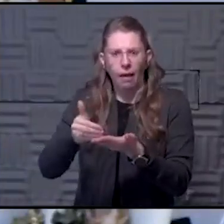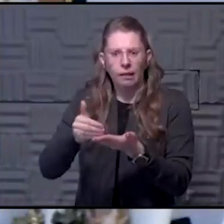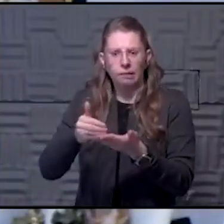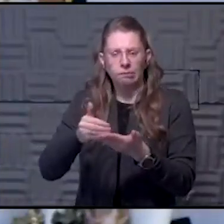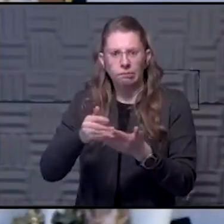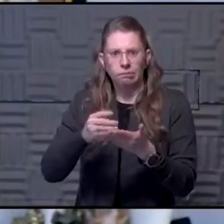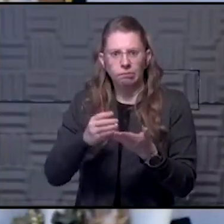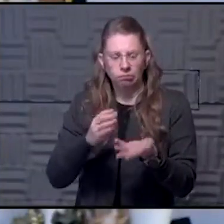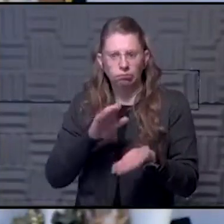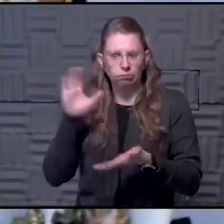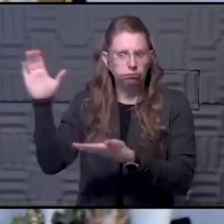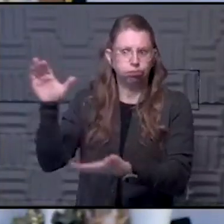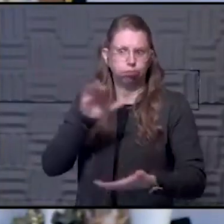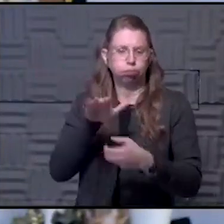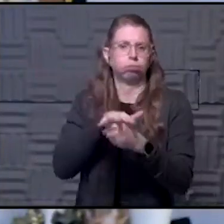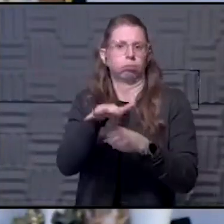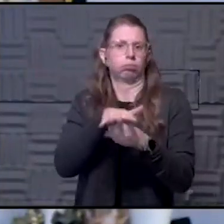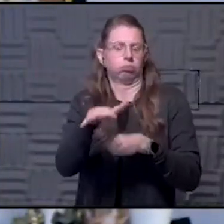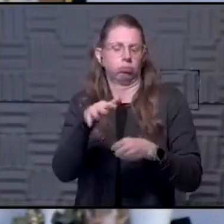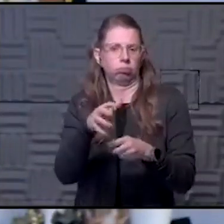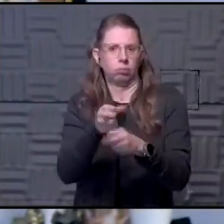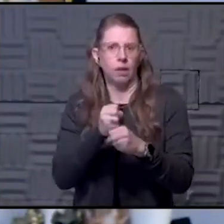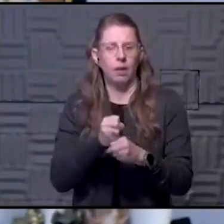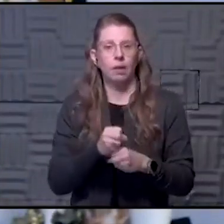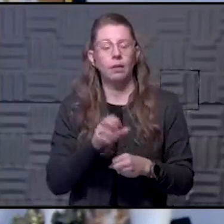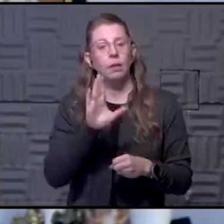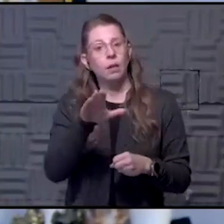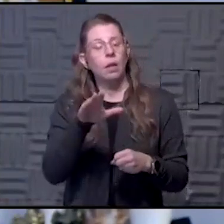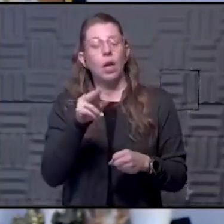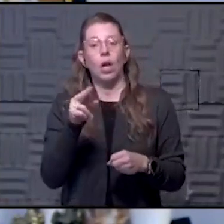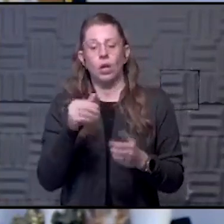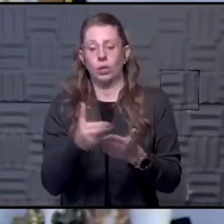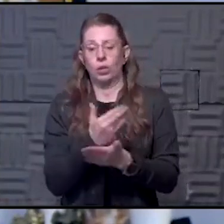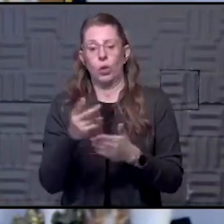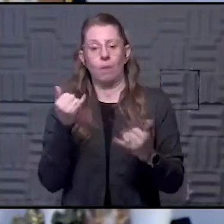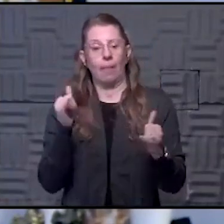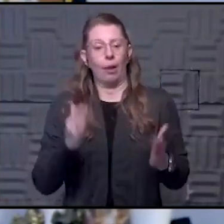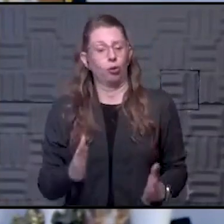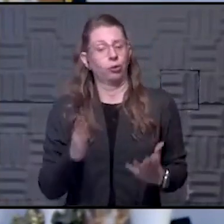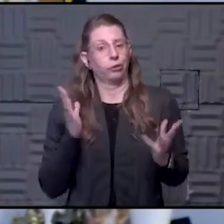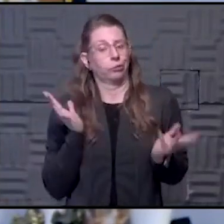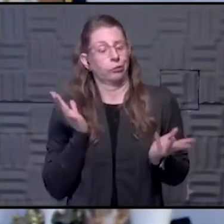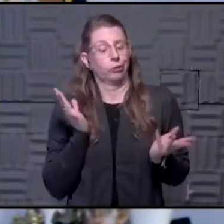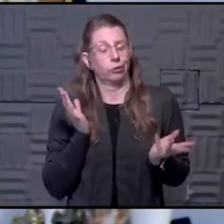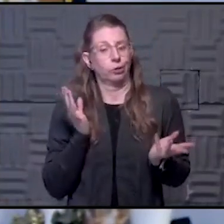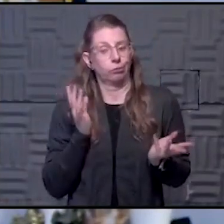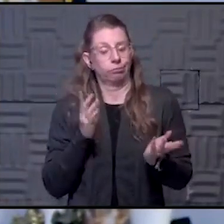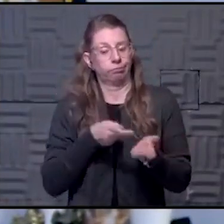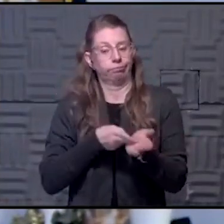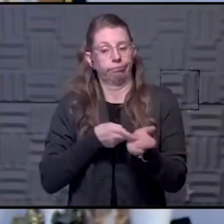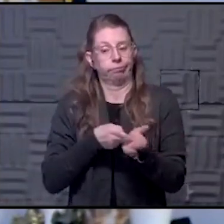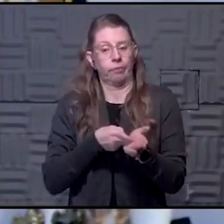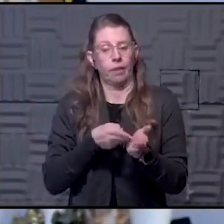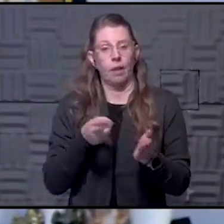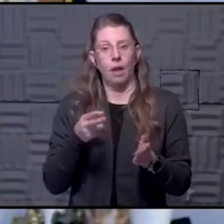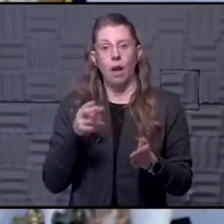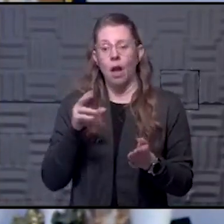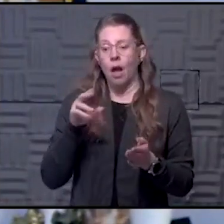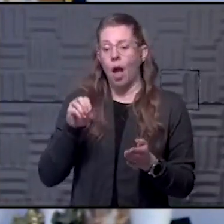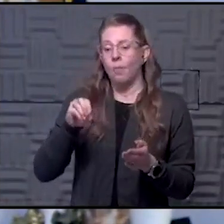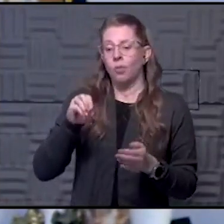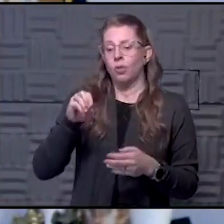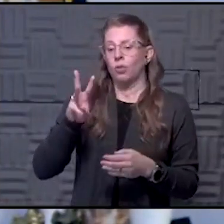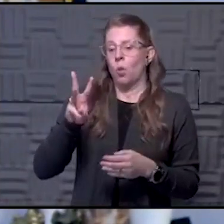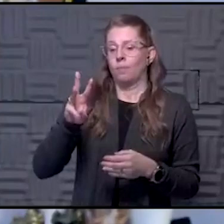To your point, Steve, it's when there's a new player, because I don't think what I'm hearing coming out of Operation Warp Speed, that